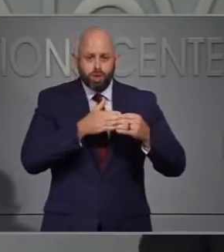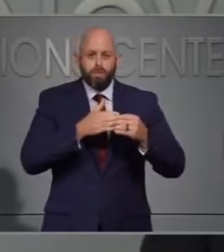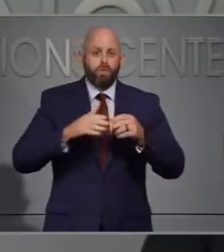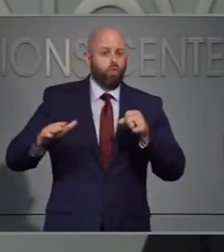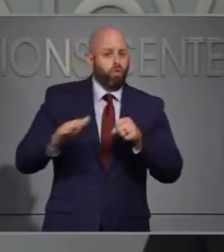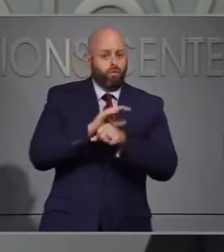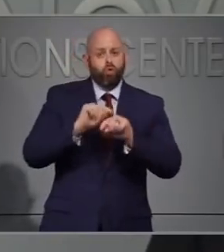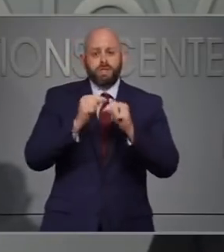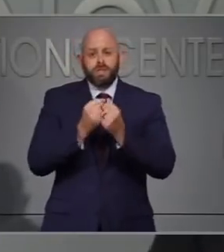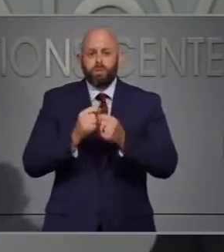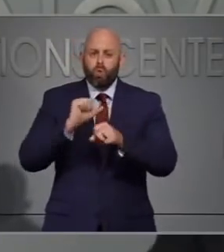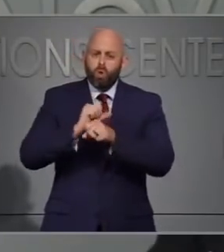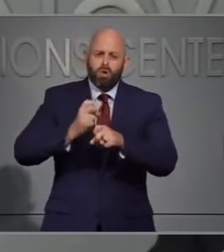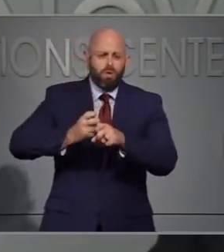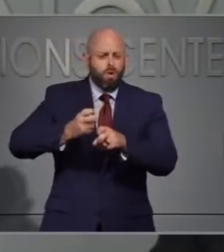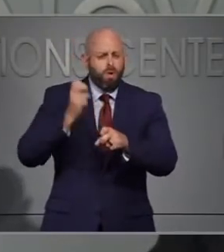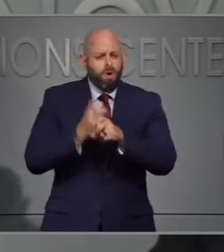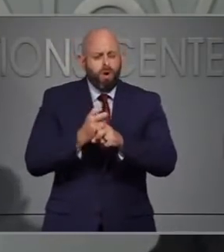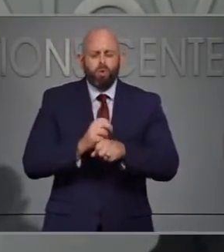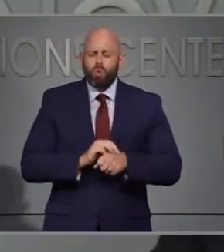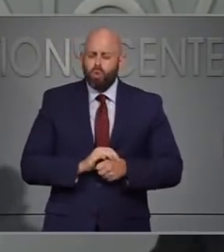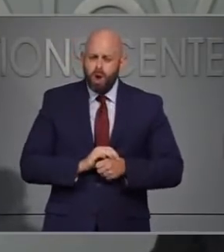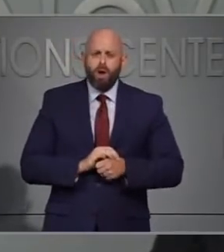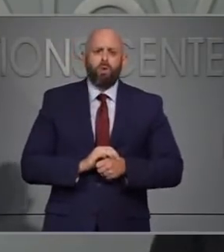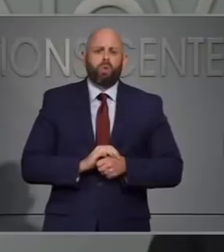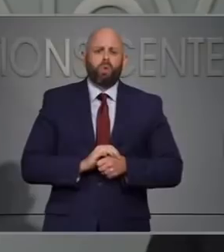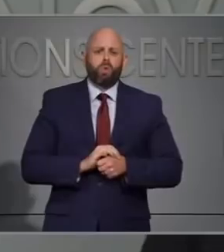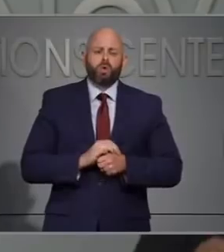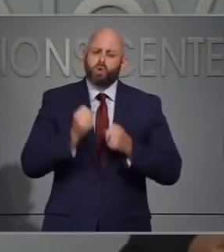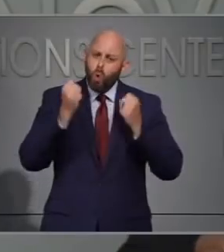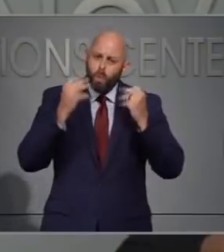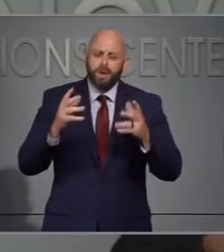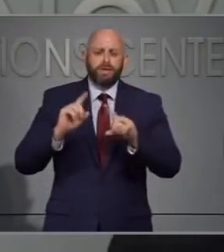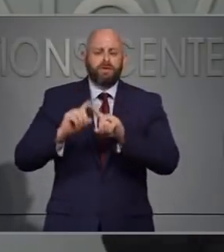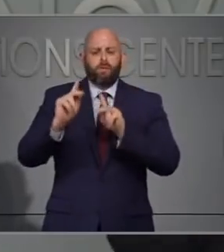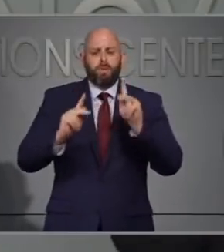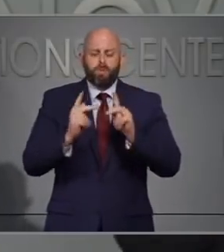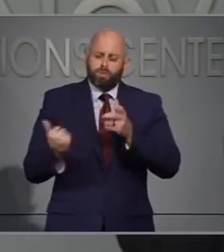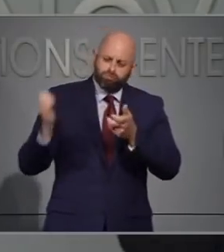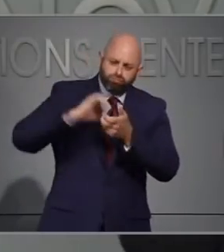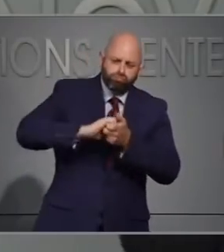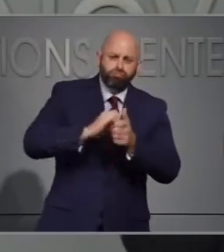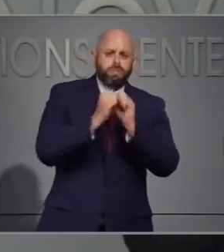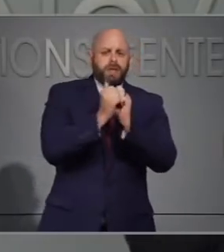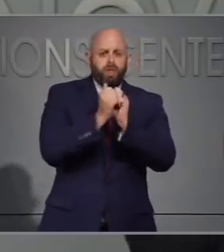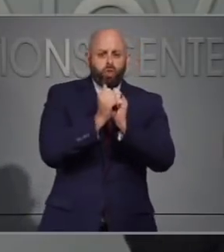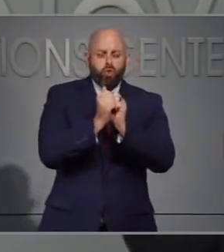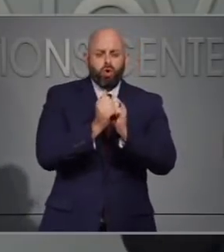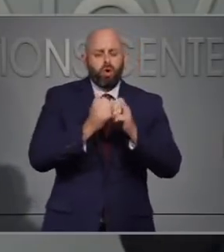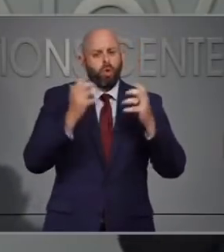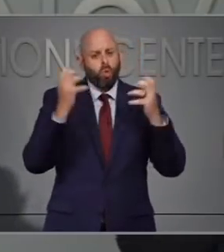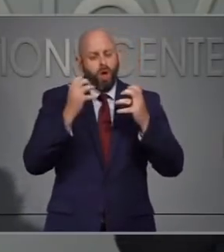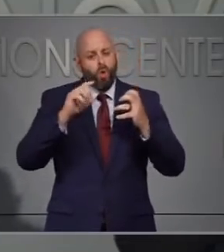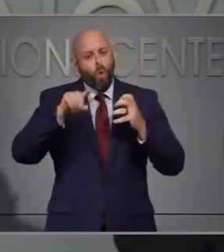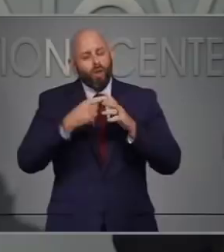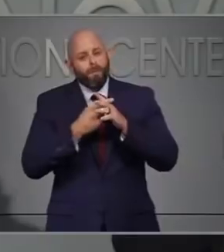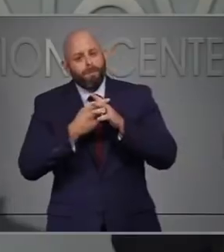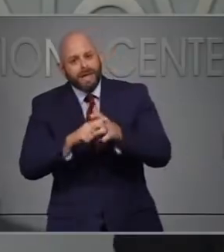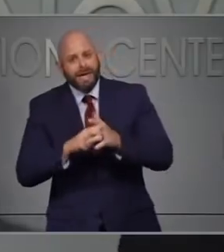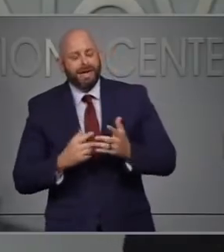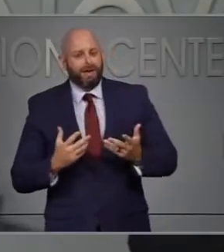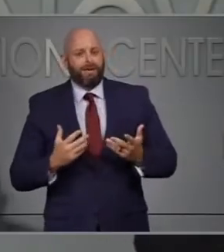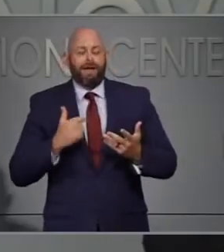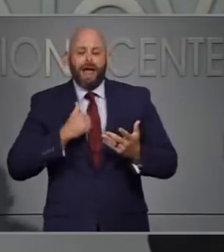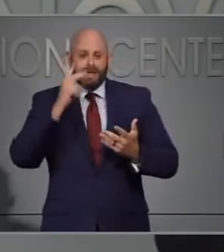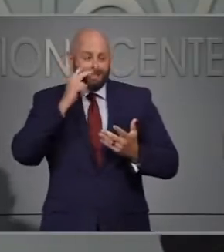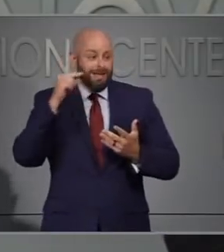that's been working so hard on this. This has taken an effort of so many partners across the state, and it's just the beginning. I see this as a